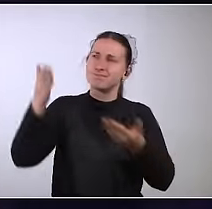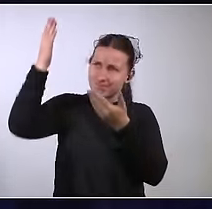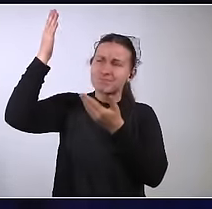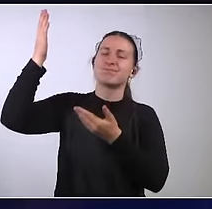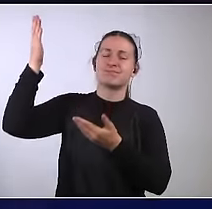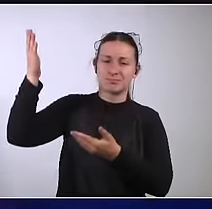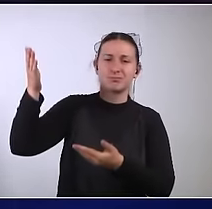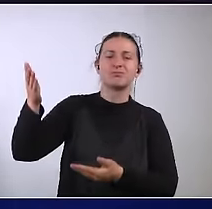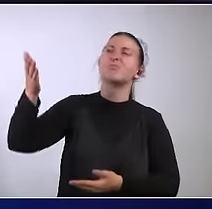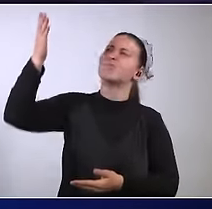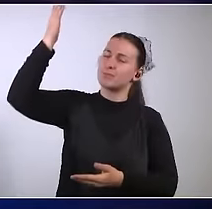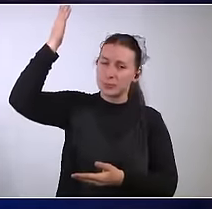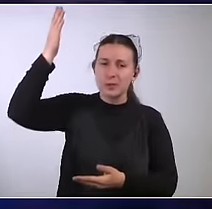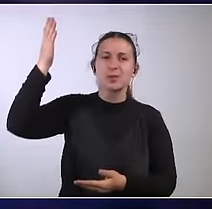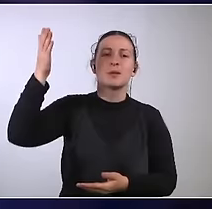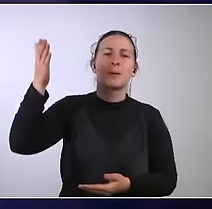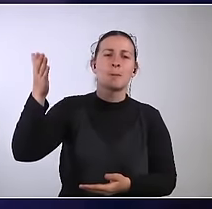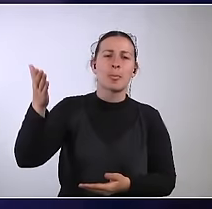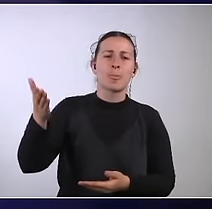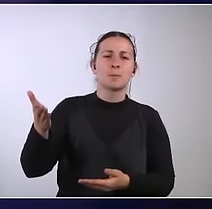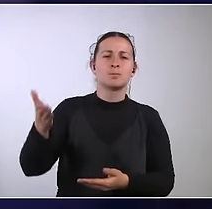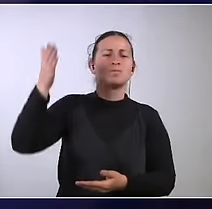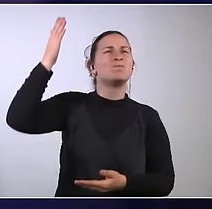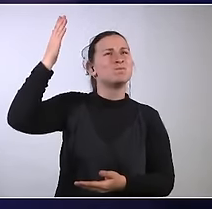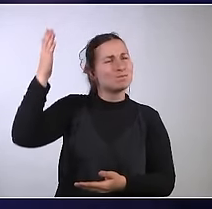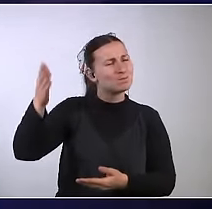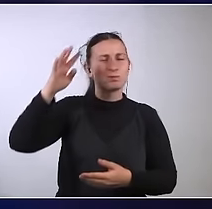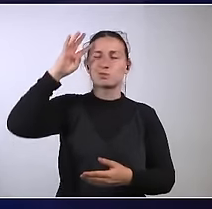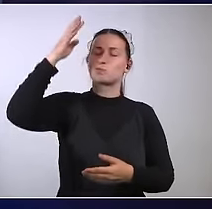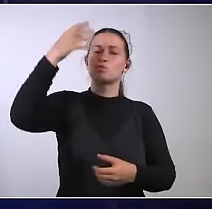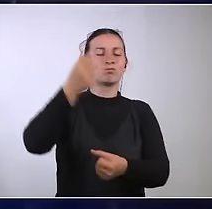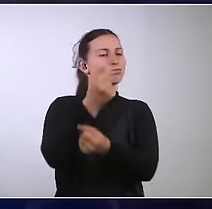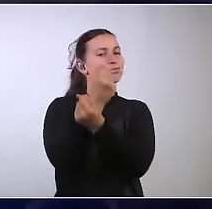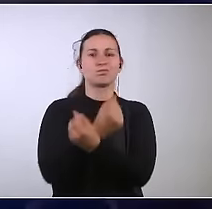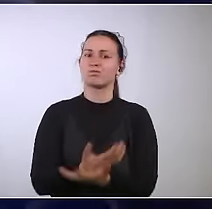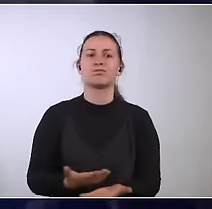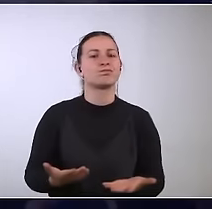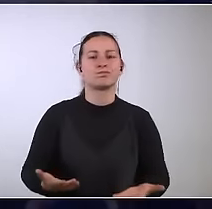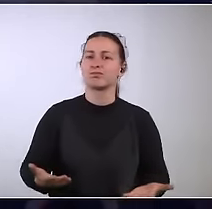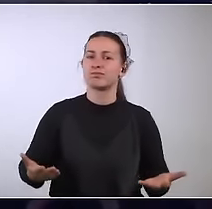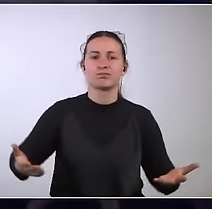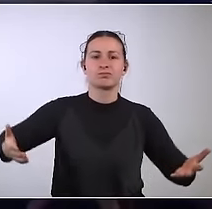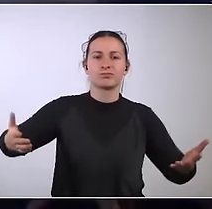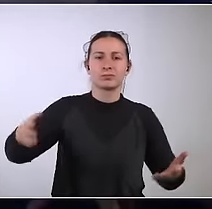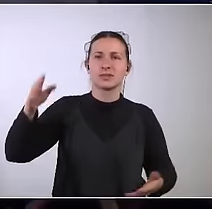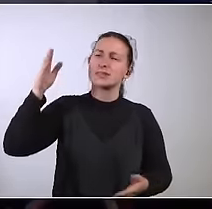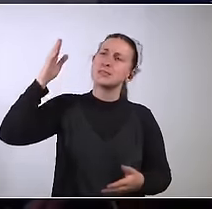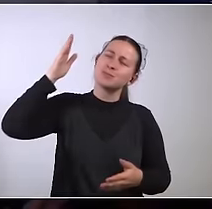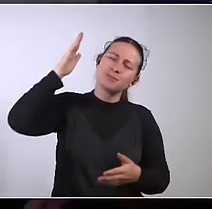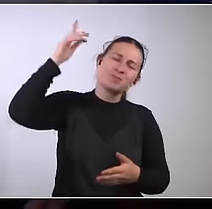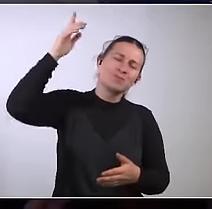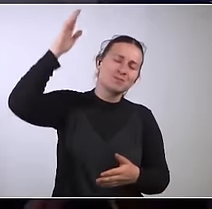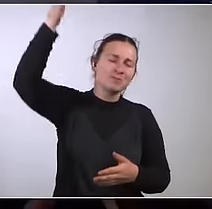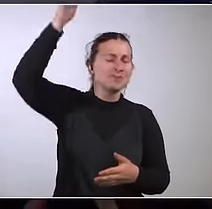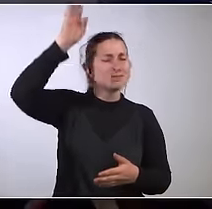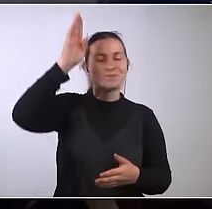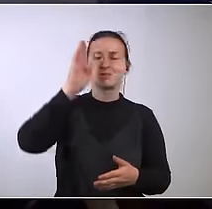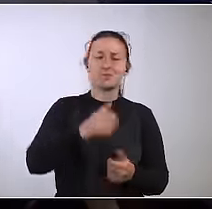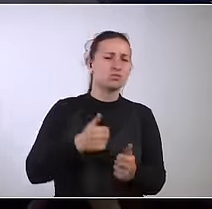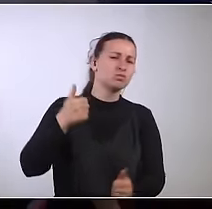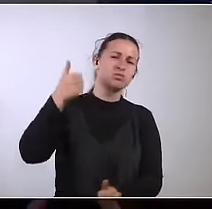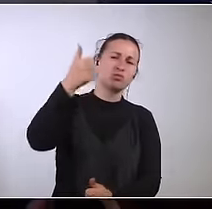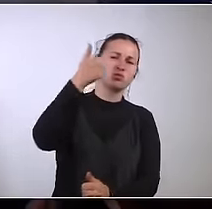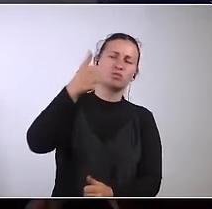He is. He is the Ancient of Days. He is the lily of the valley. He is the bright